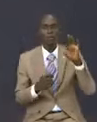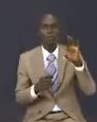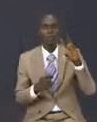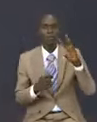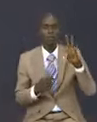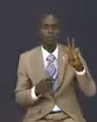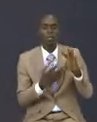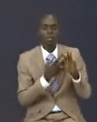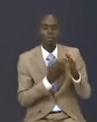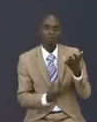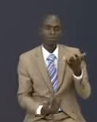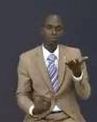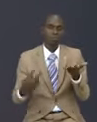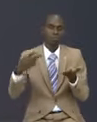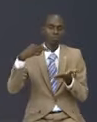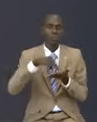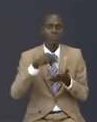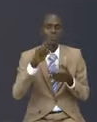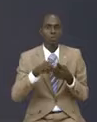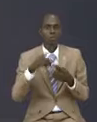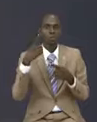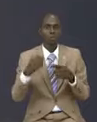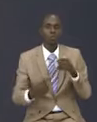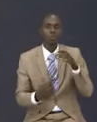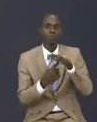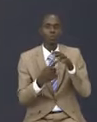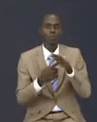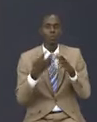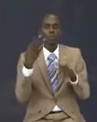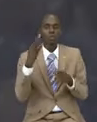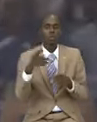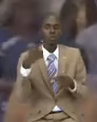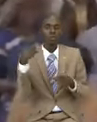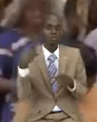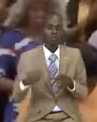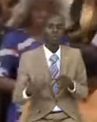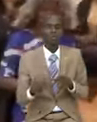to the rank of a general superintendent few years later.